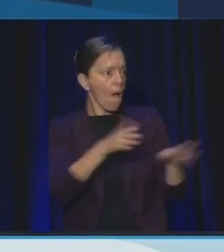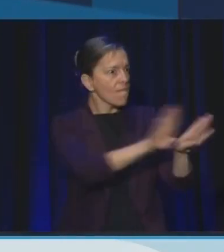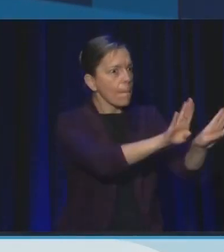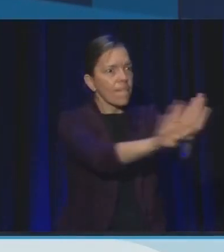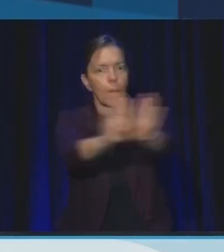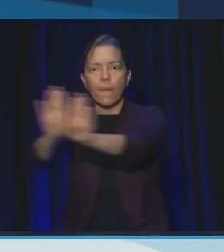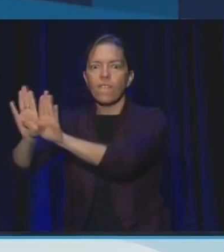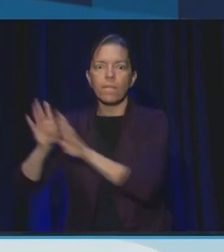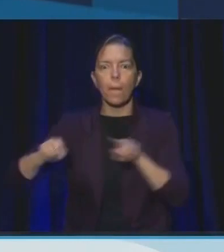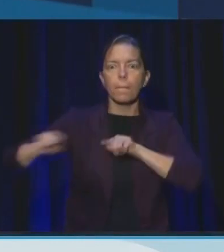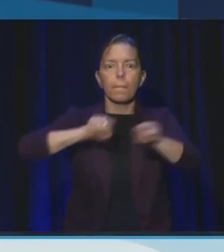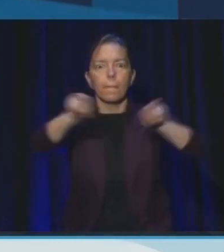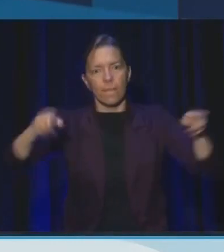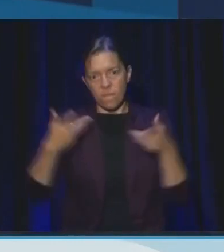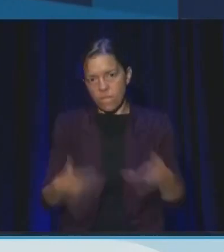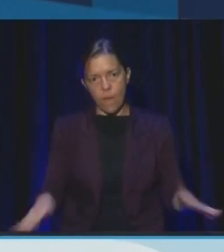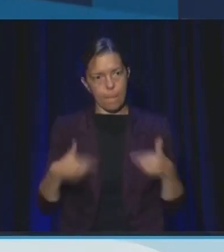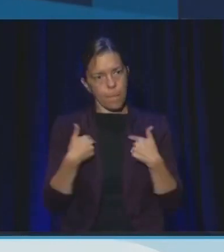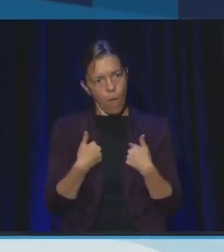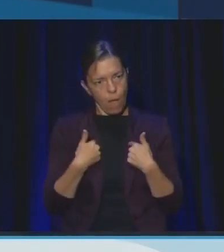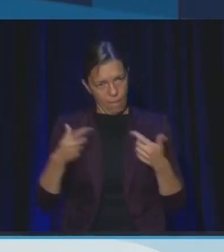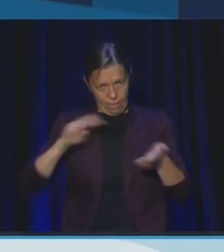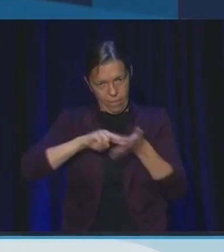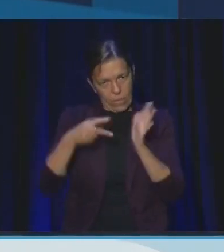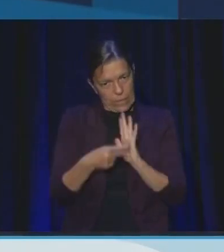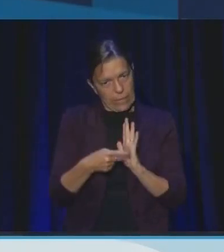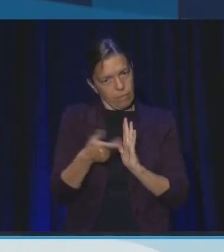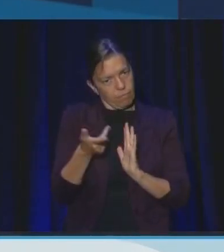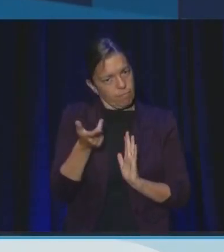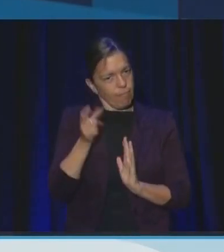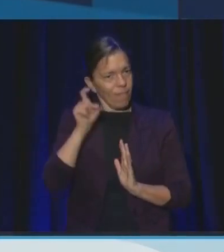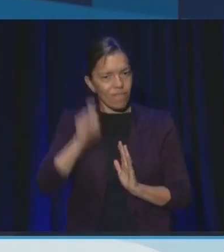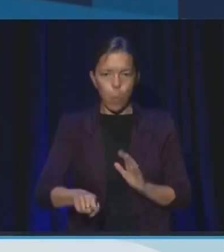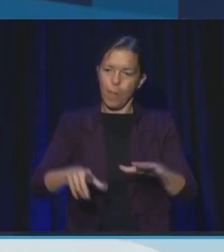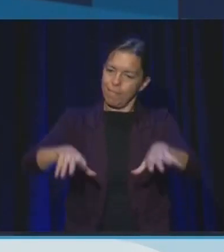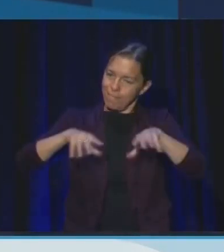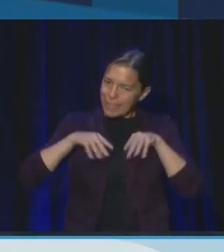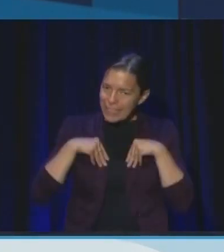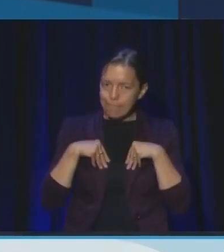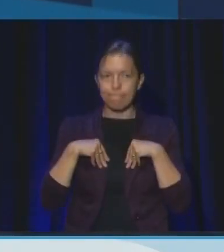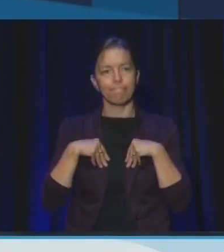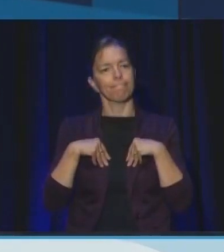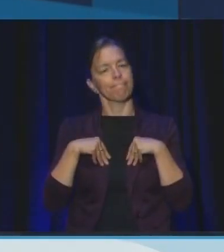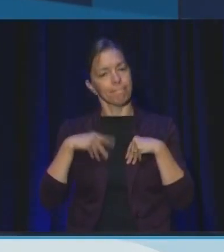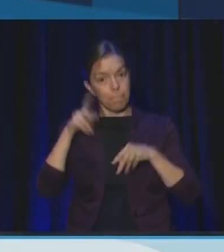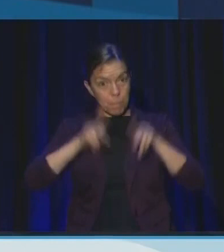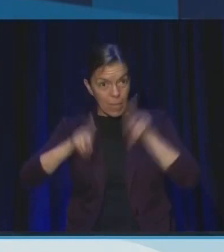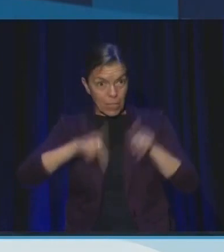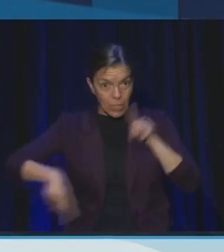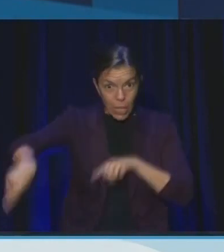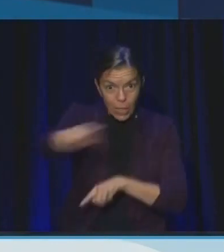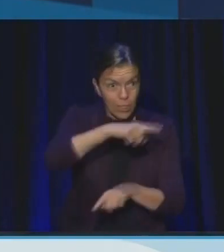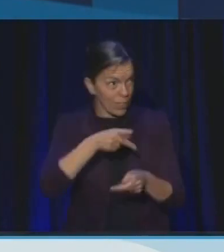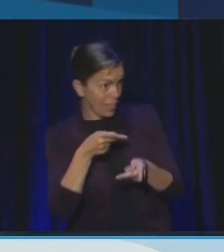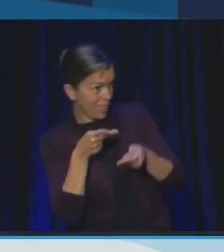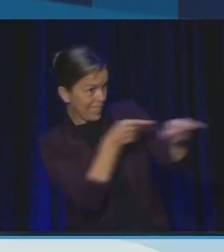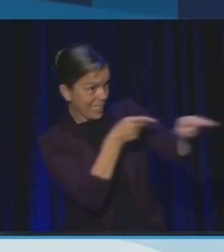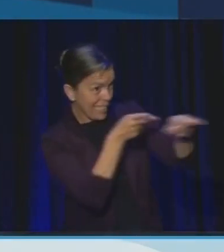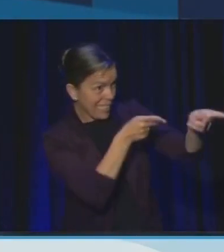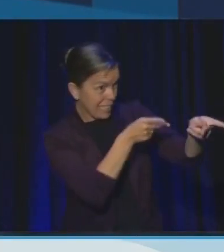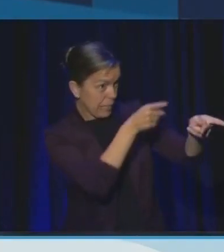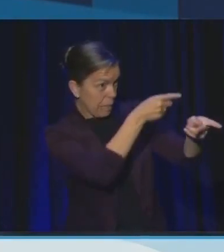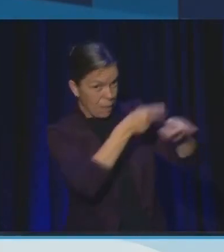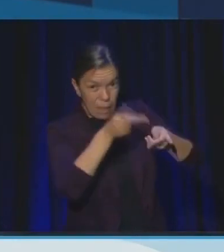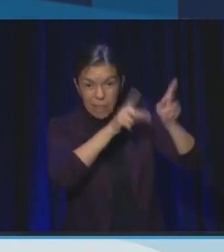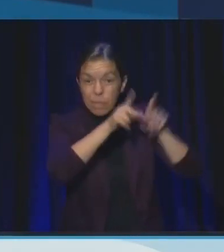there will be people who will be hospitalised for the COVID-19. That means that it adds